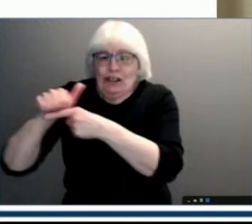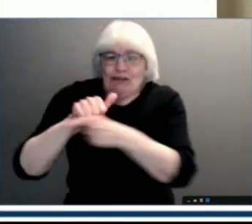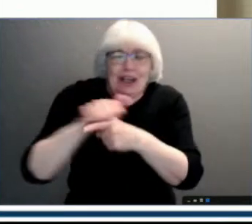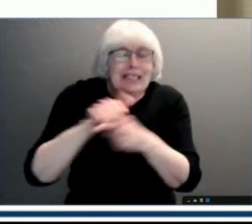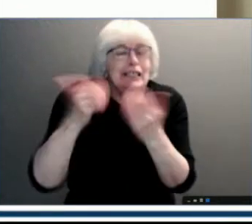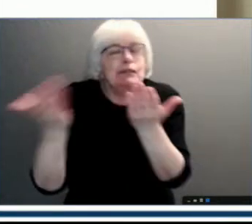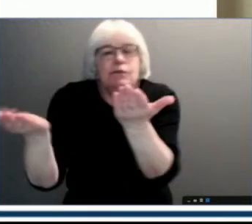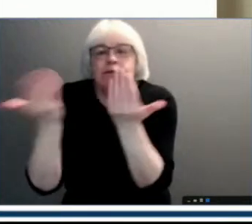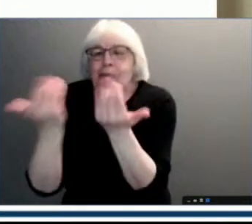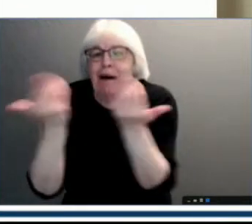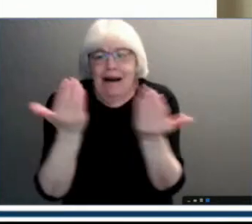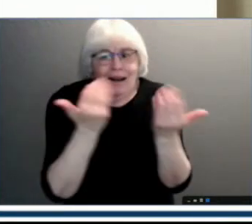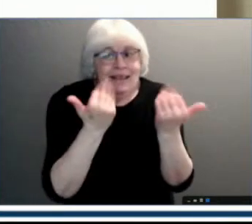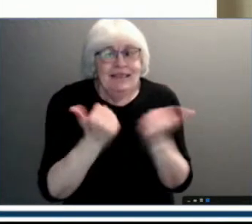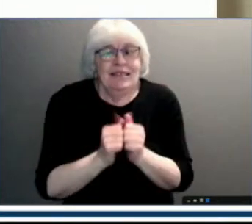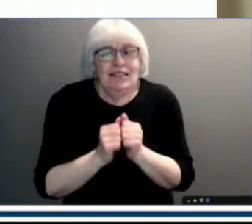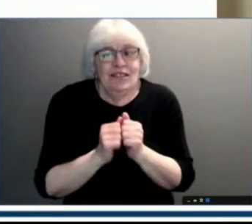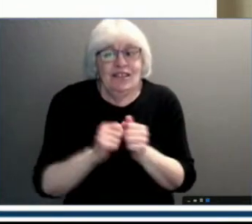website,